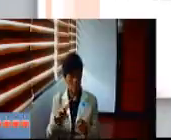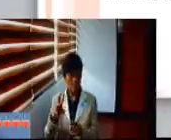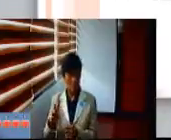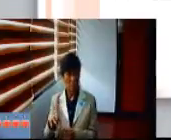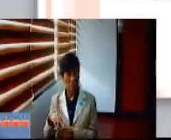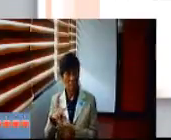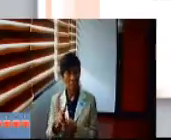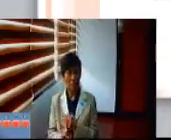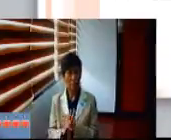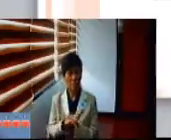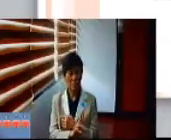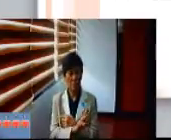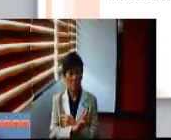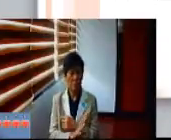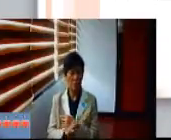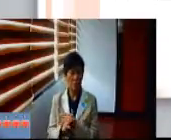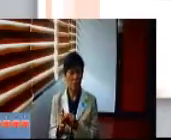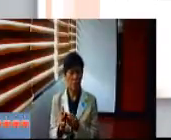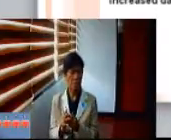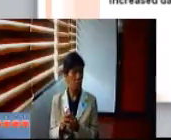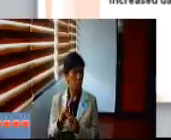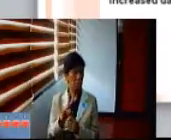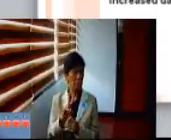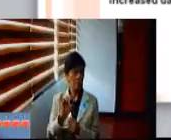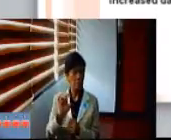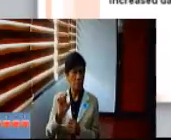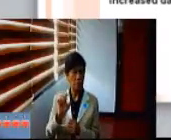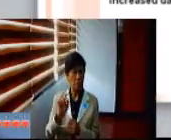example, that one,